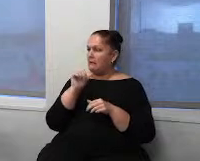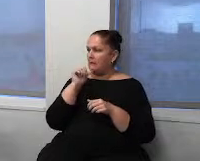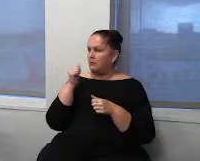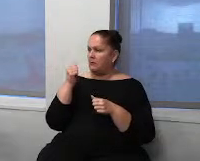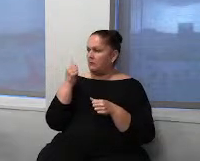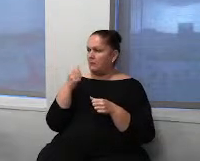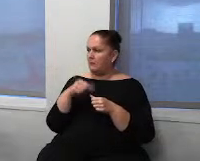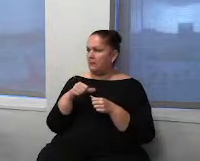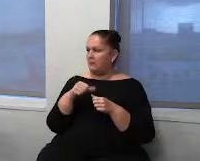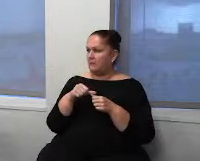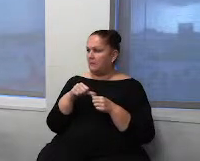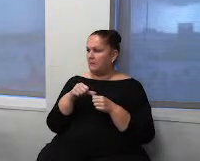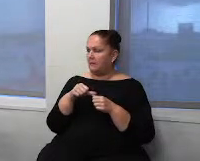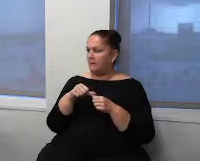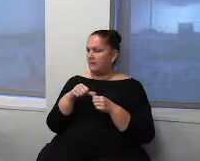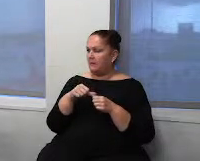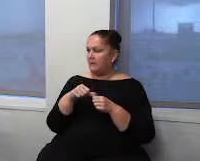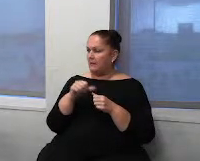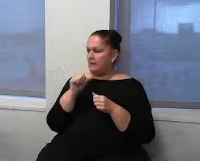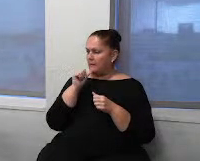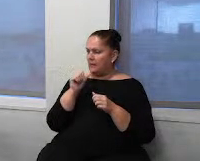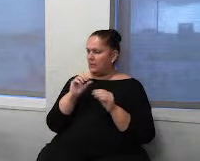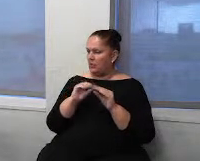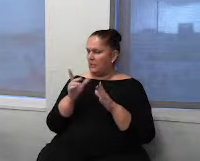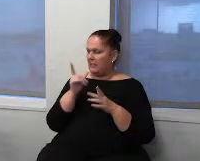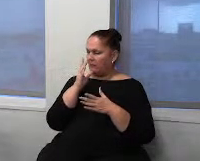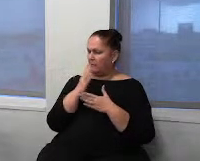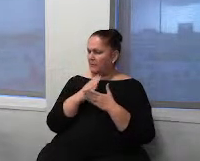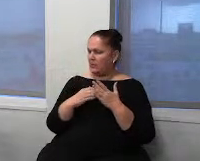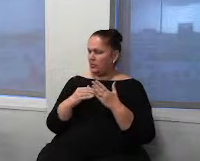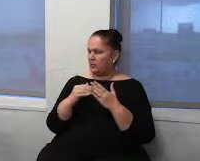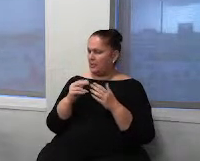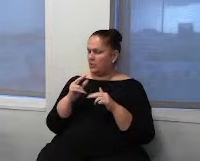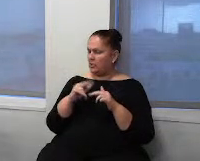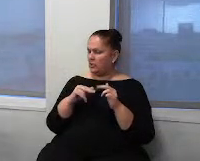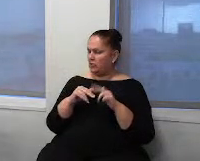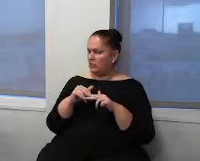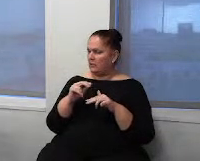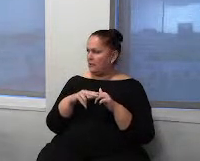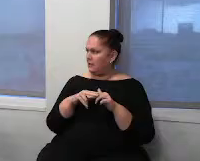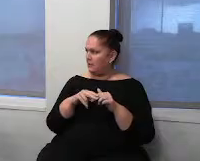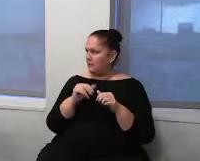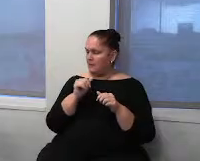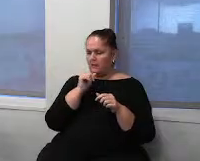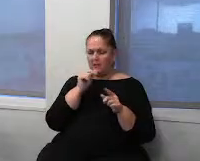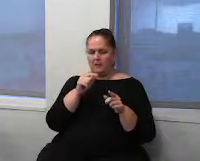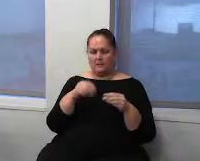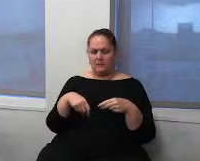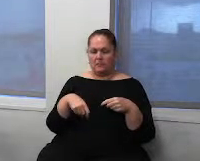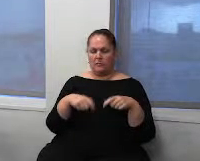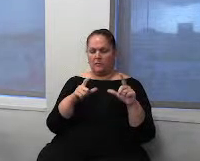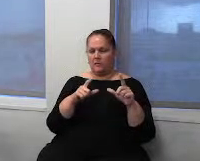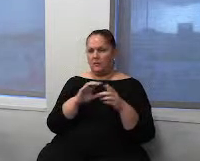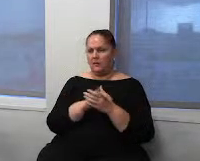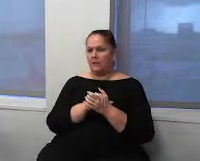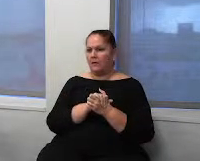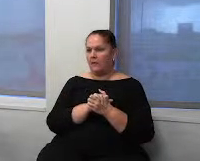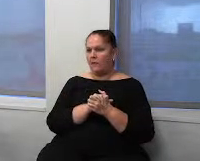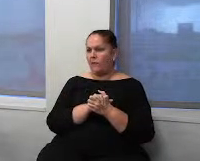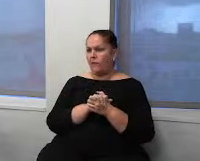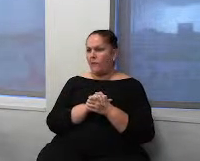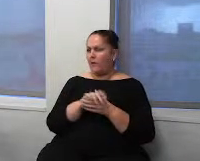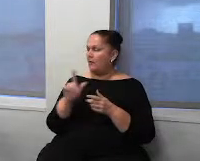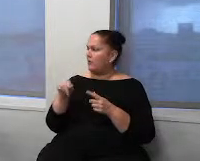That I'm not recalling. It seems unclear on partially constructed. Okay, let's pull up.